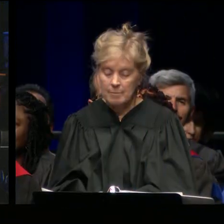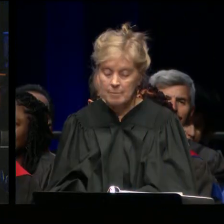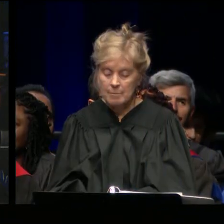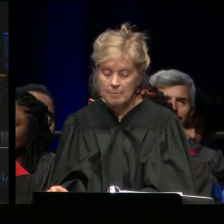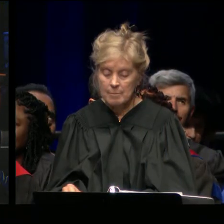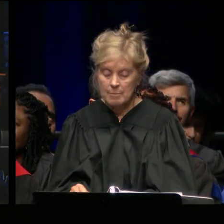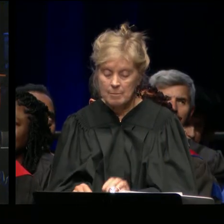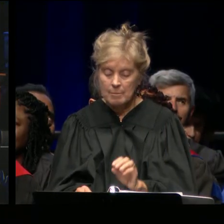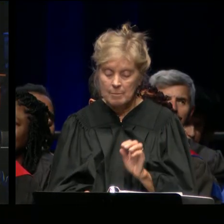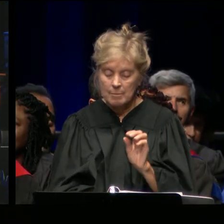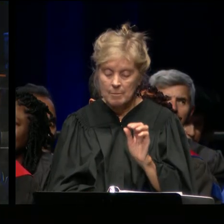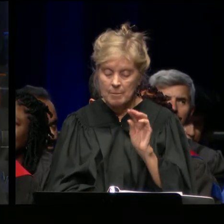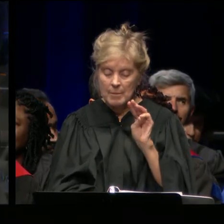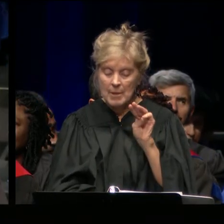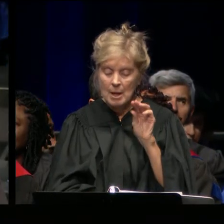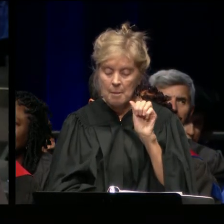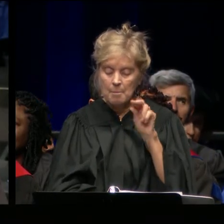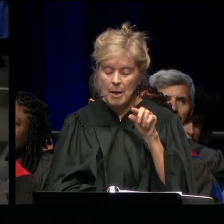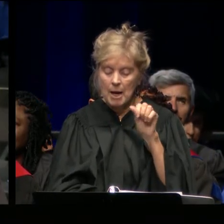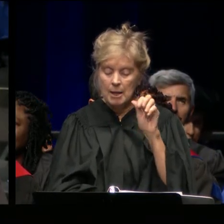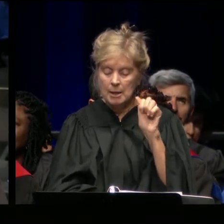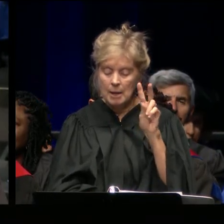Manav Sidhu.